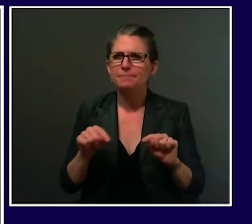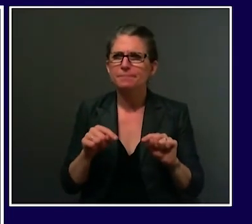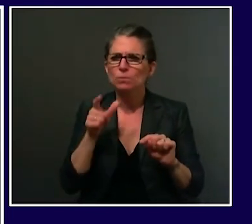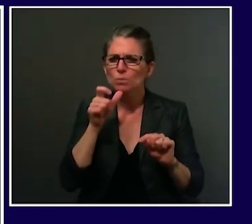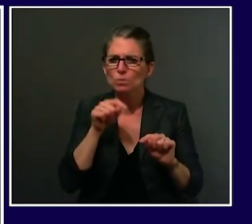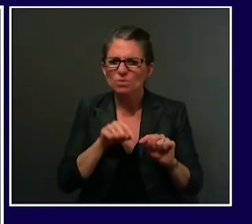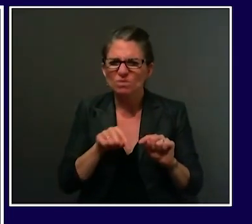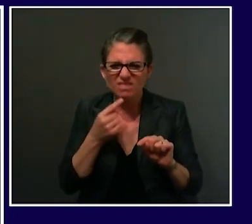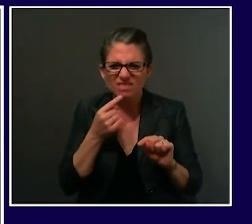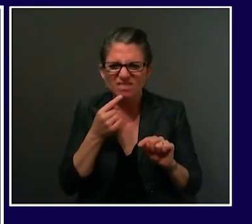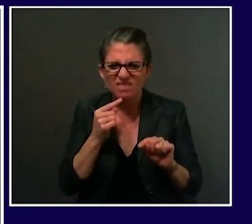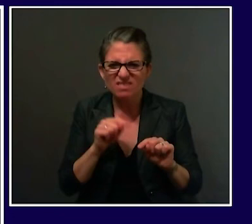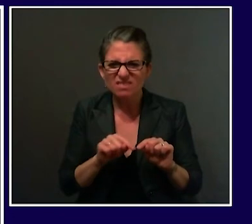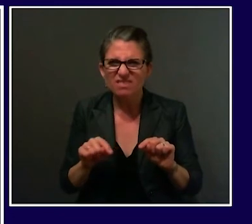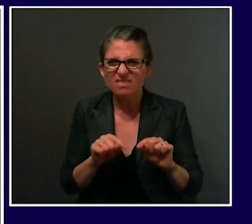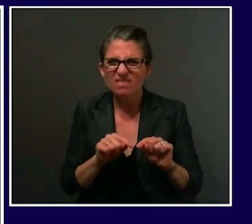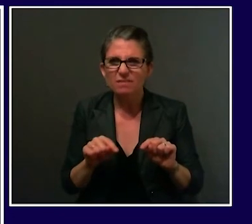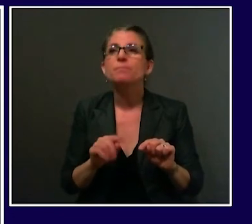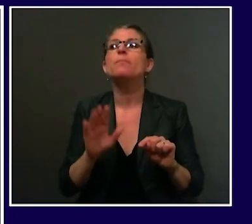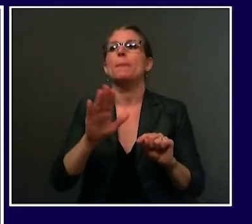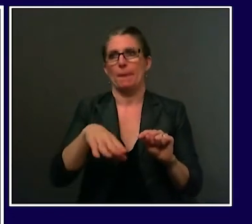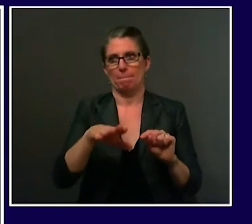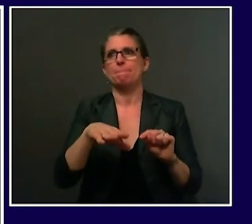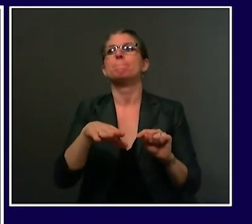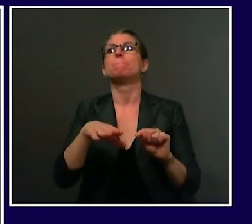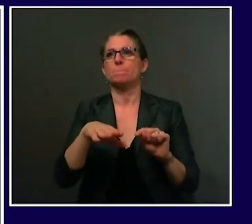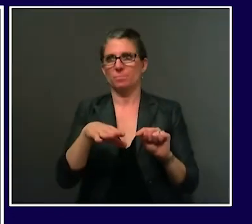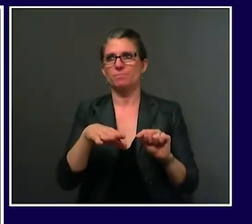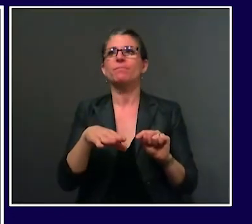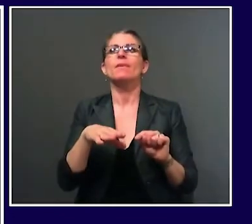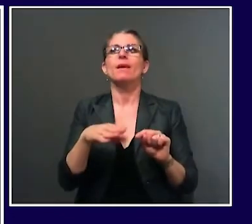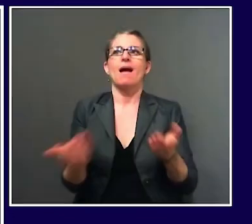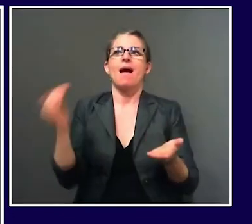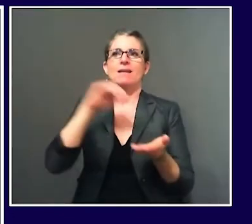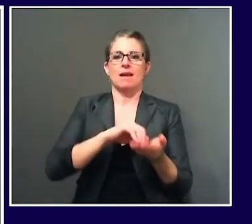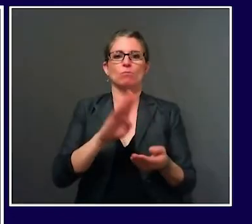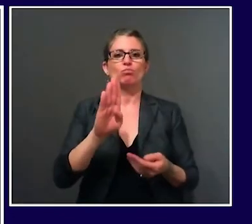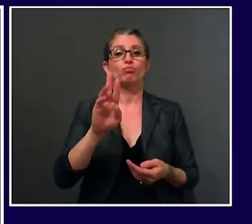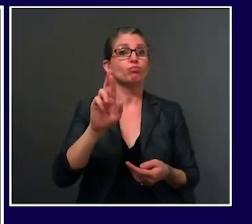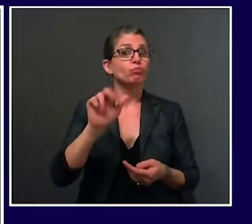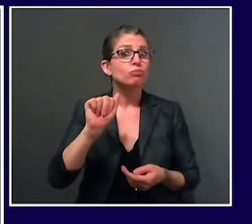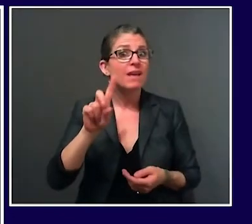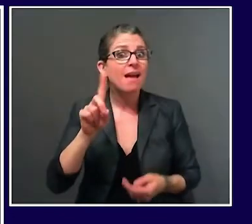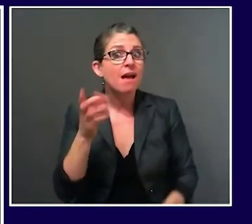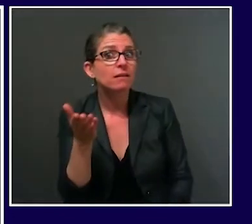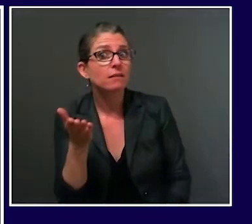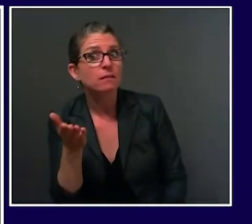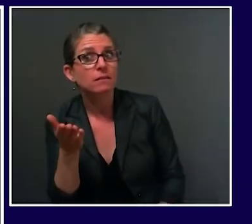we're going to try Brad Rogers one more time.